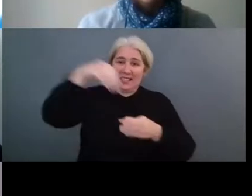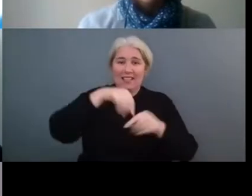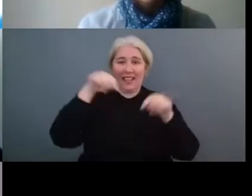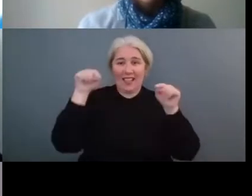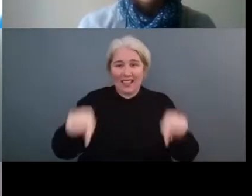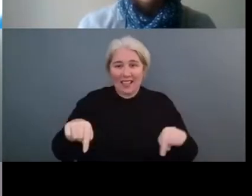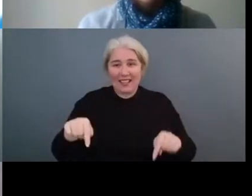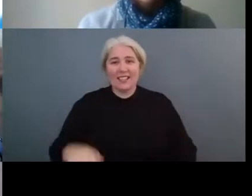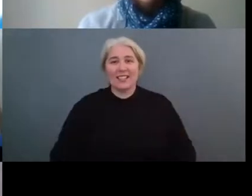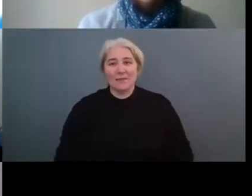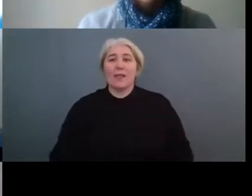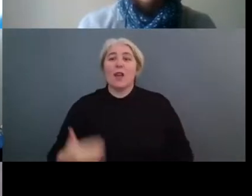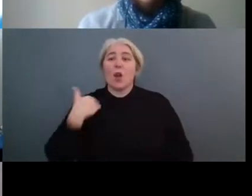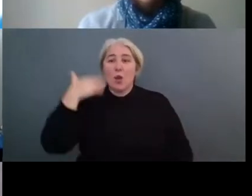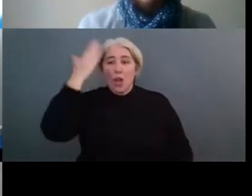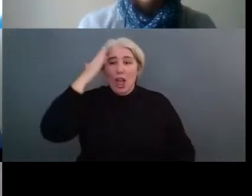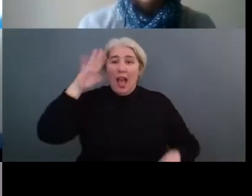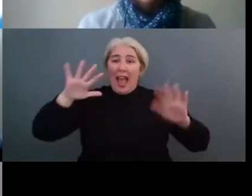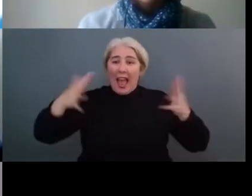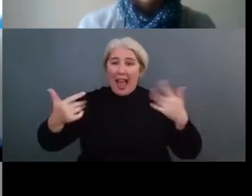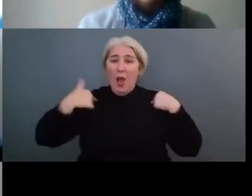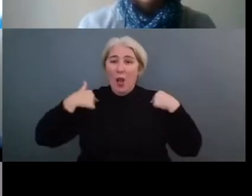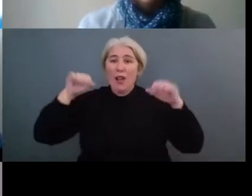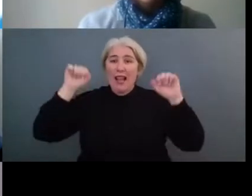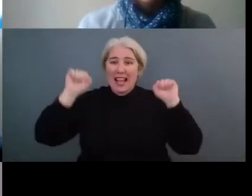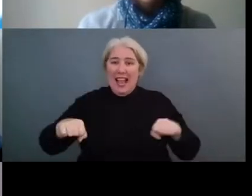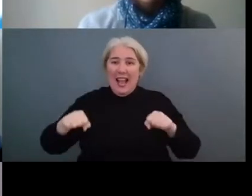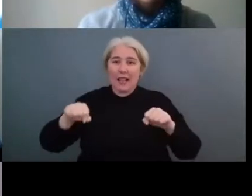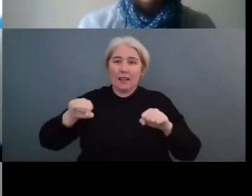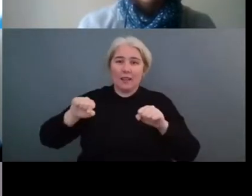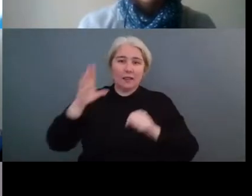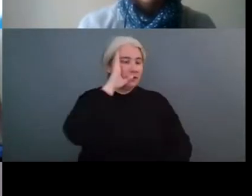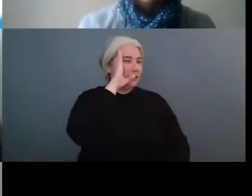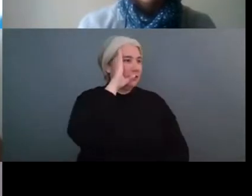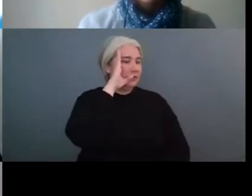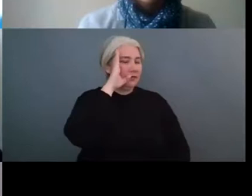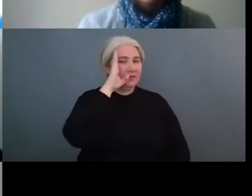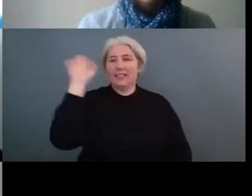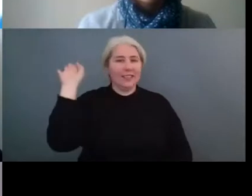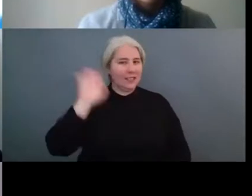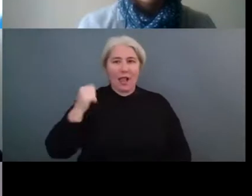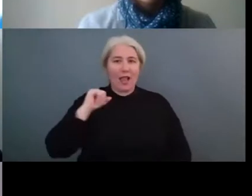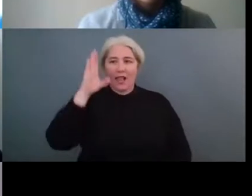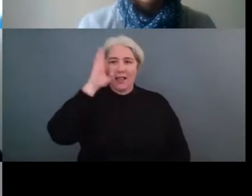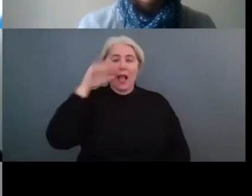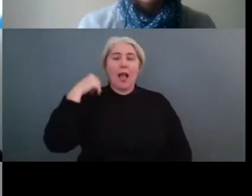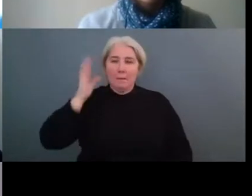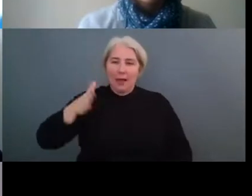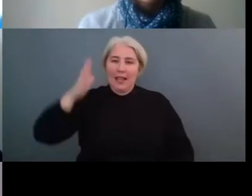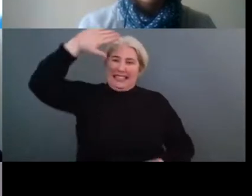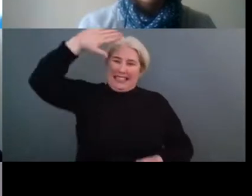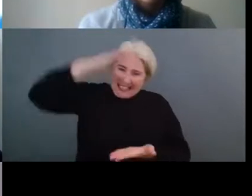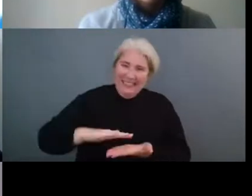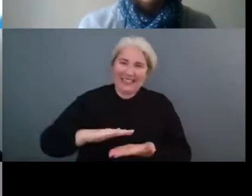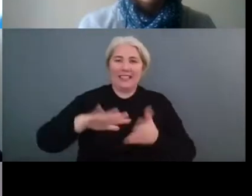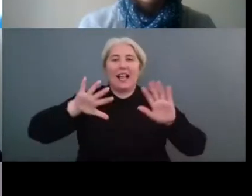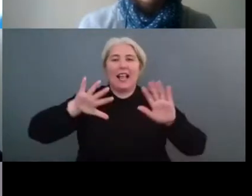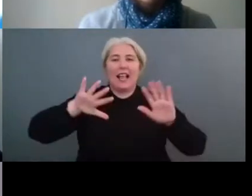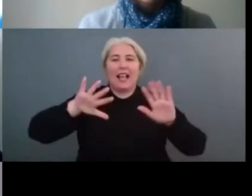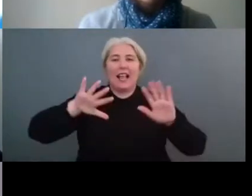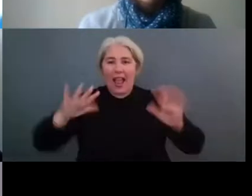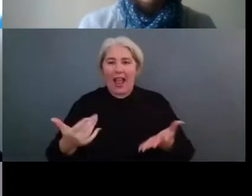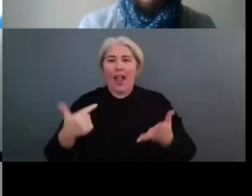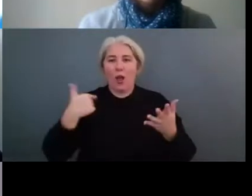heard a lot about avoiding. We can't avoid everything. The next thing then is reducing at least the impact of